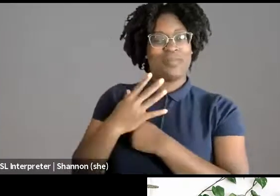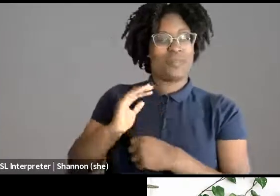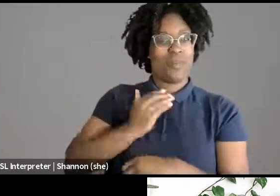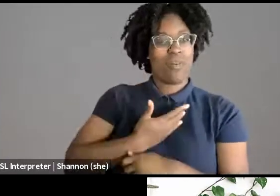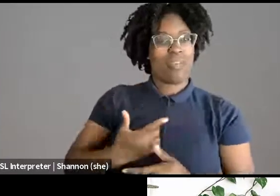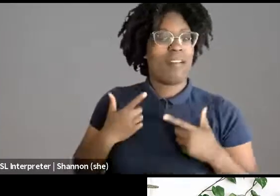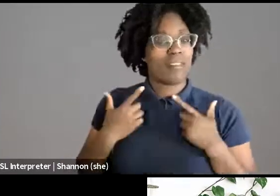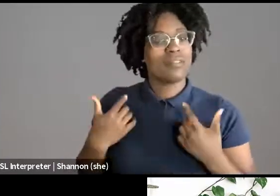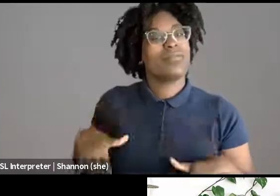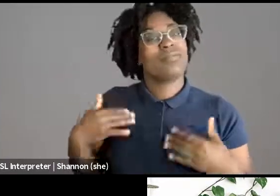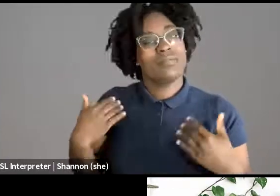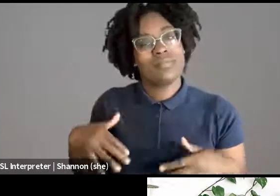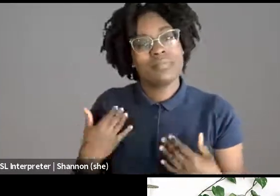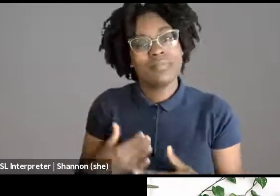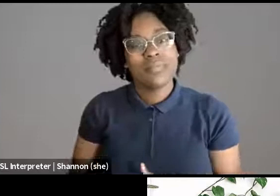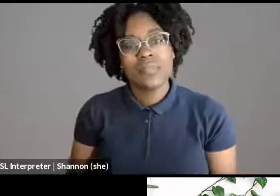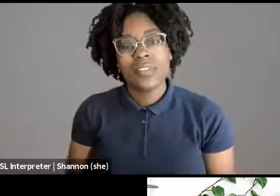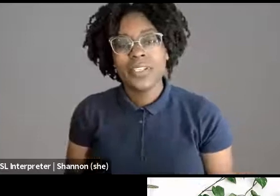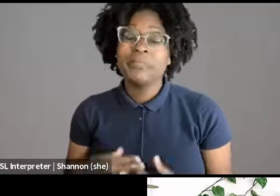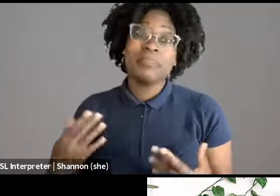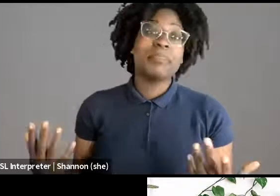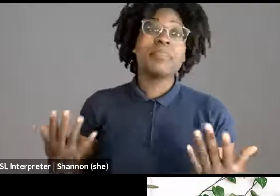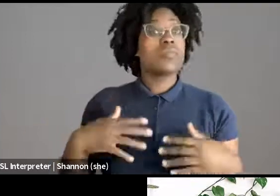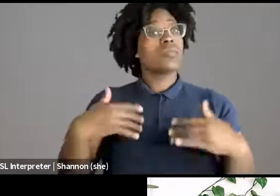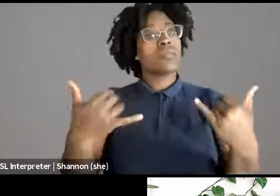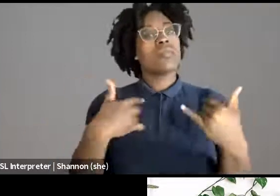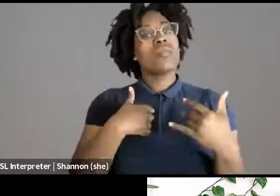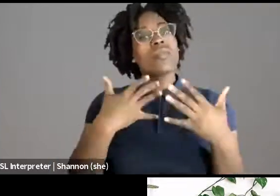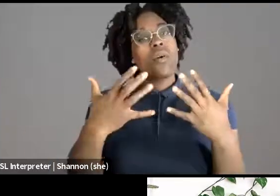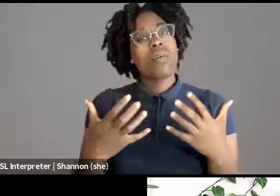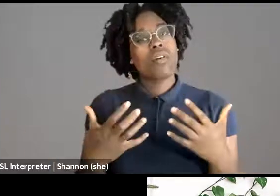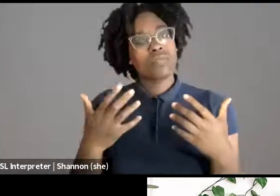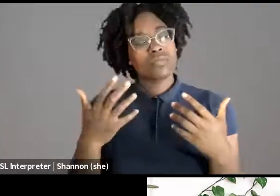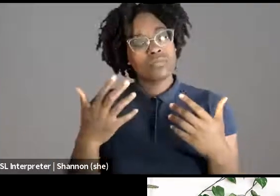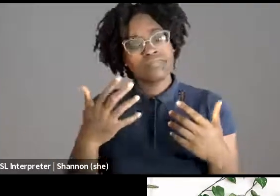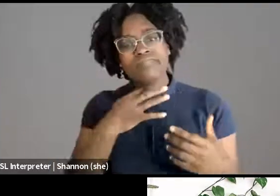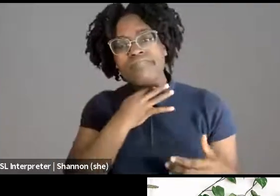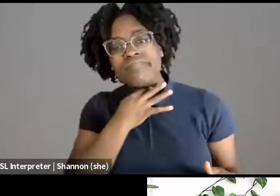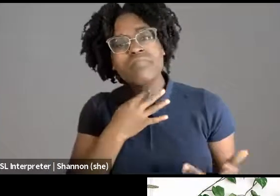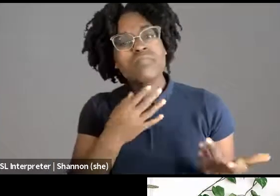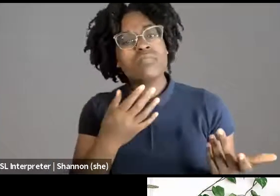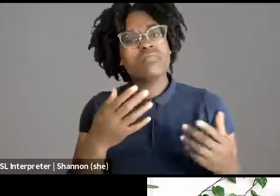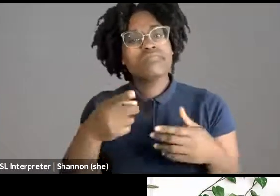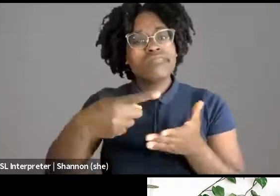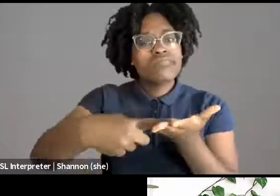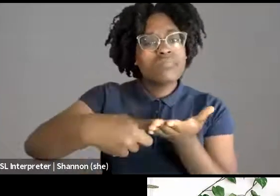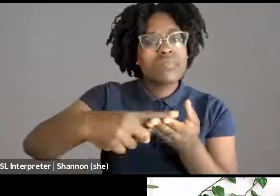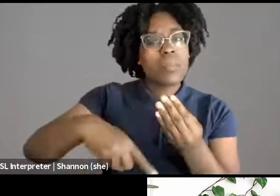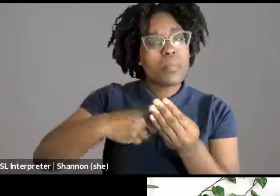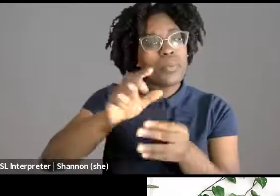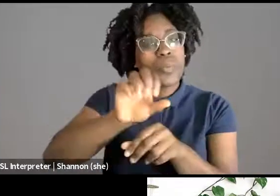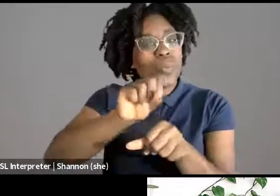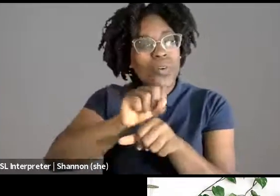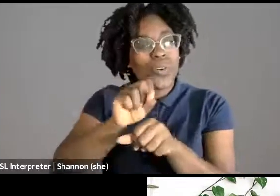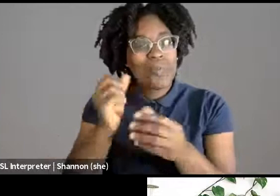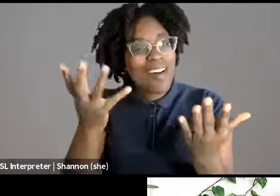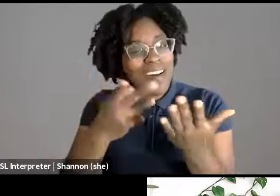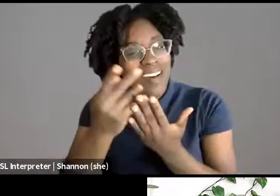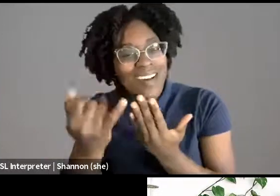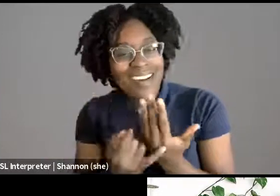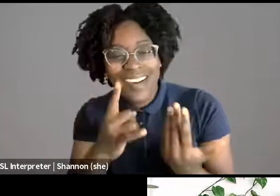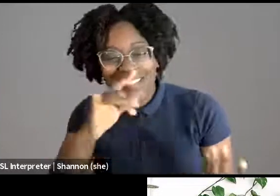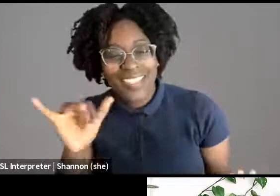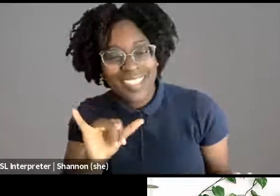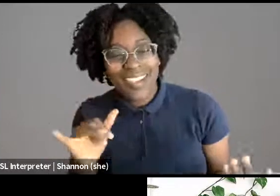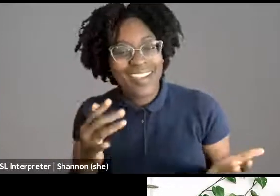work, and then we can kind of dive in deeper into that. Tell me what you're doing now. What is the project